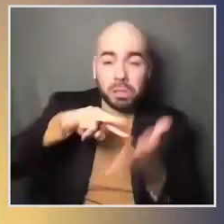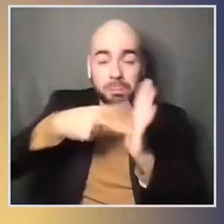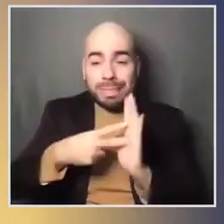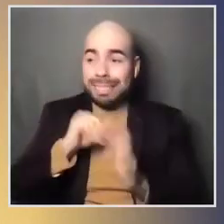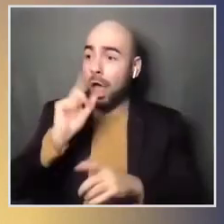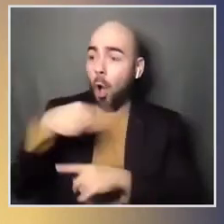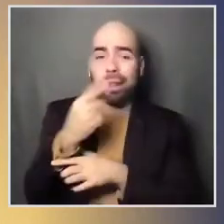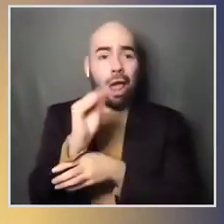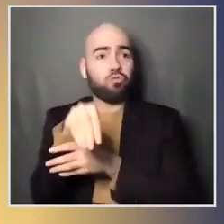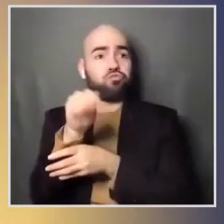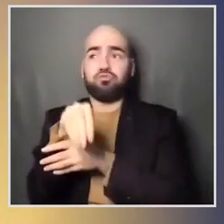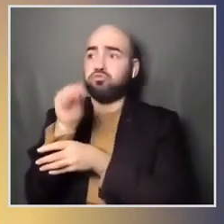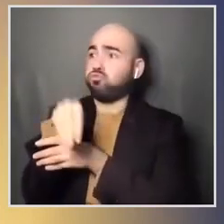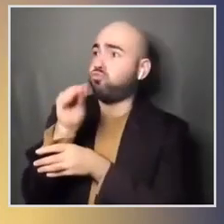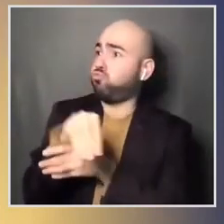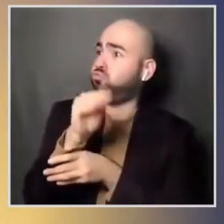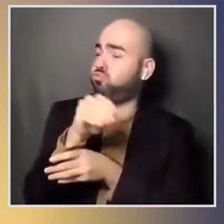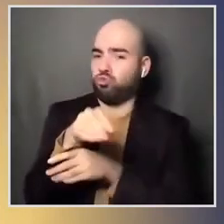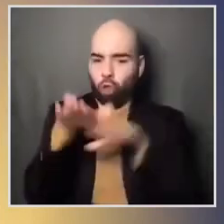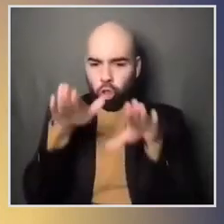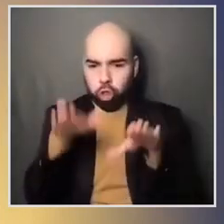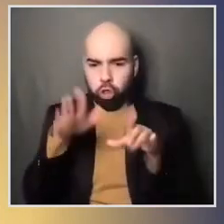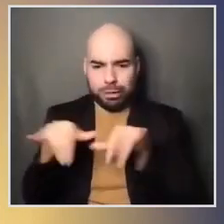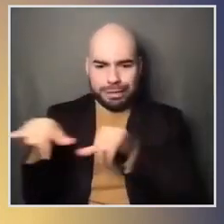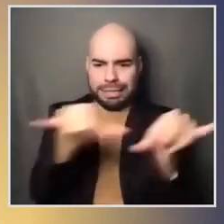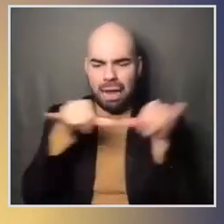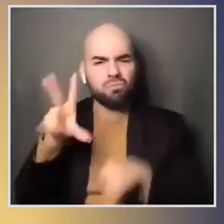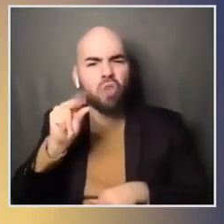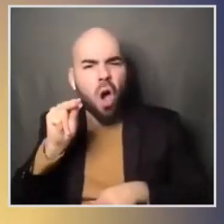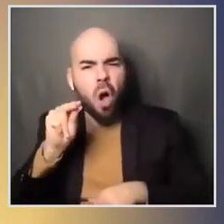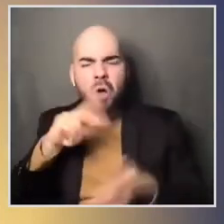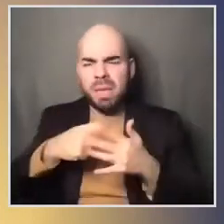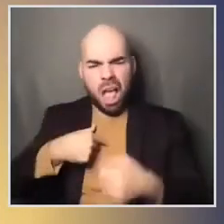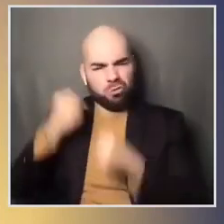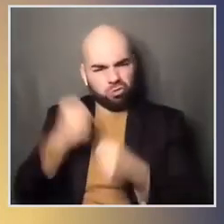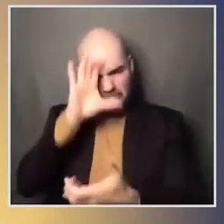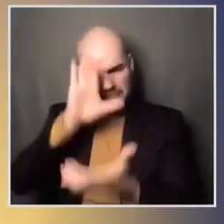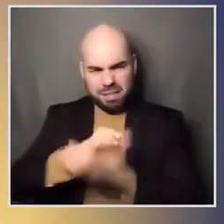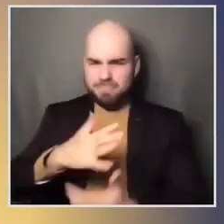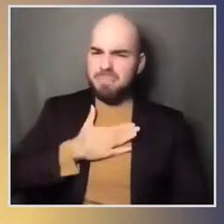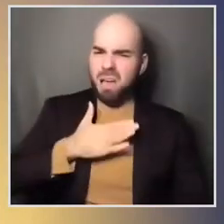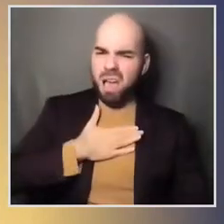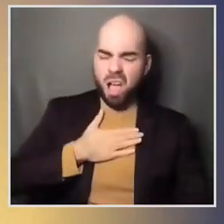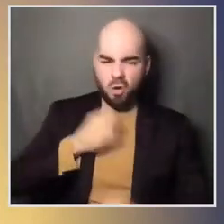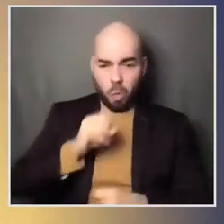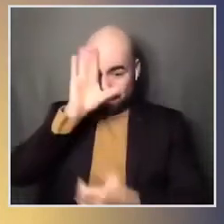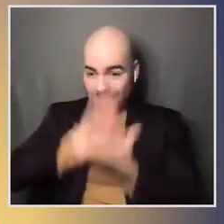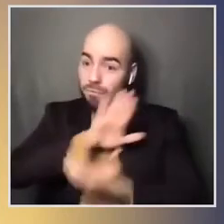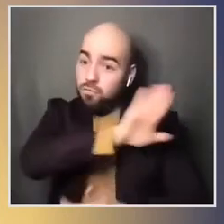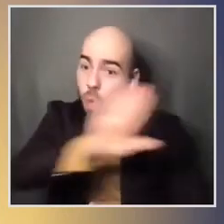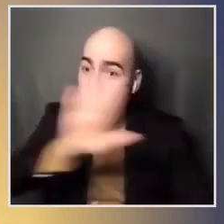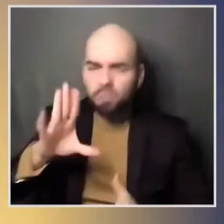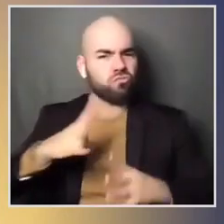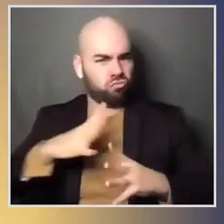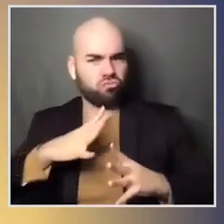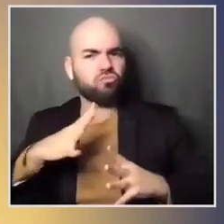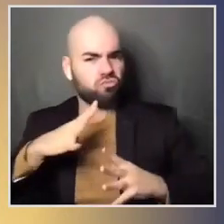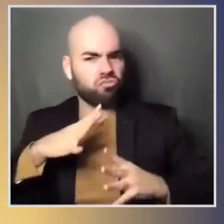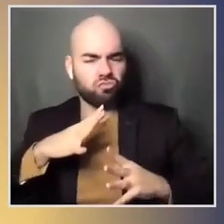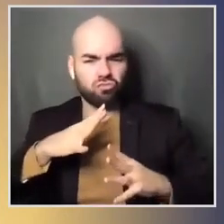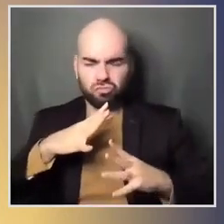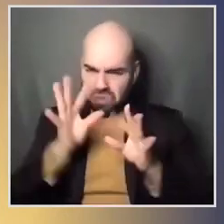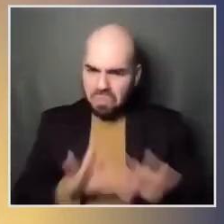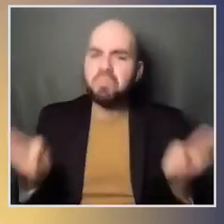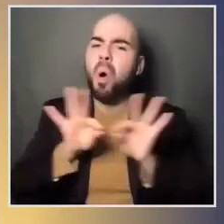debate, of deeply held views. But we have to remember, the purpose of our politics isn't total,